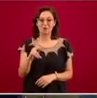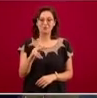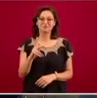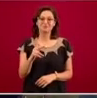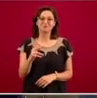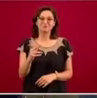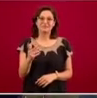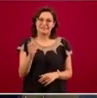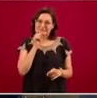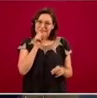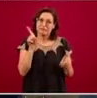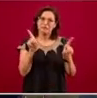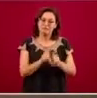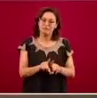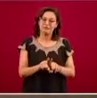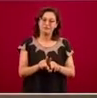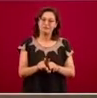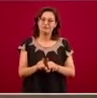Unfortunately,